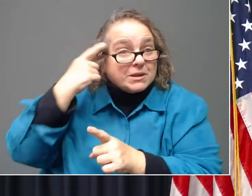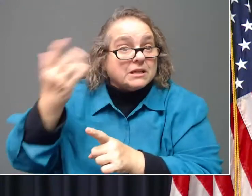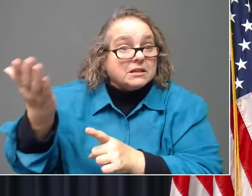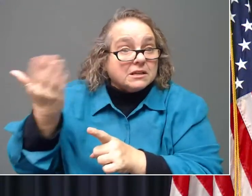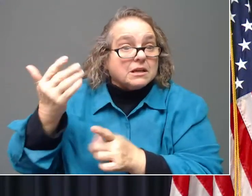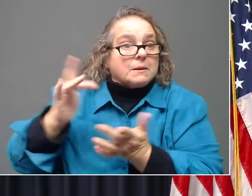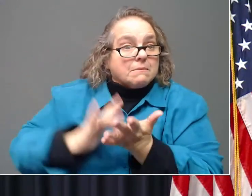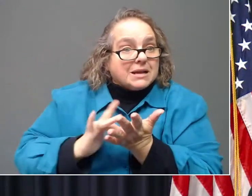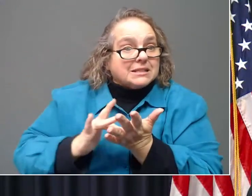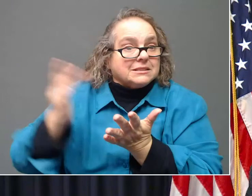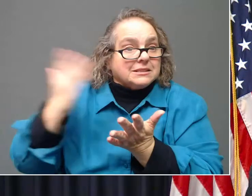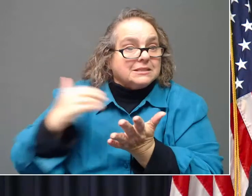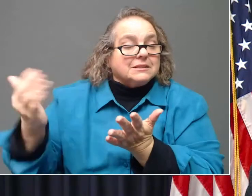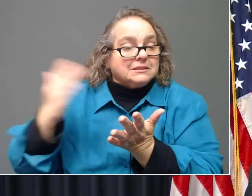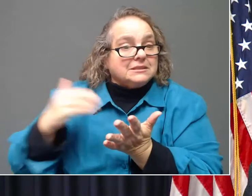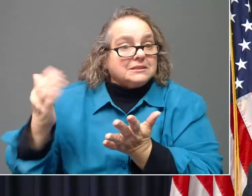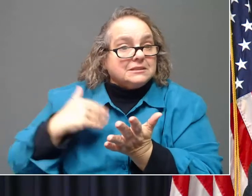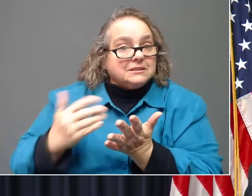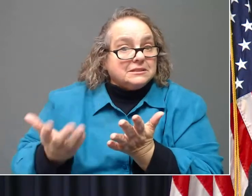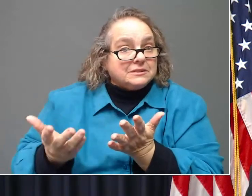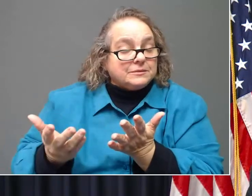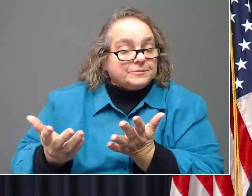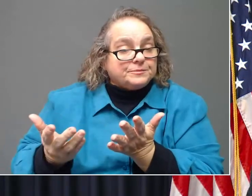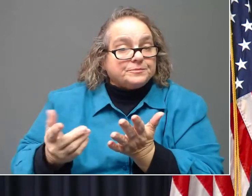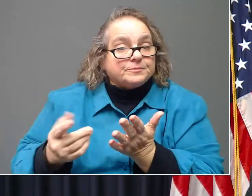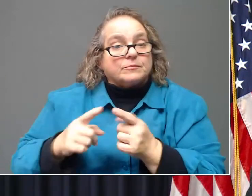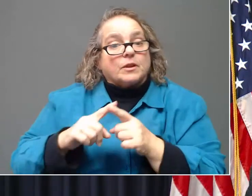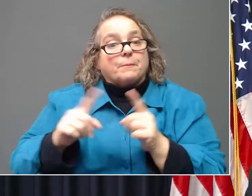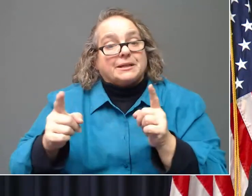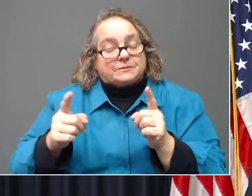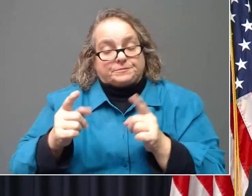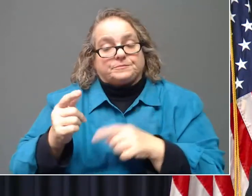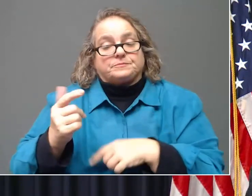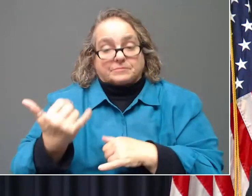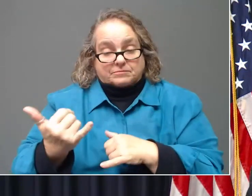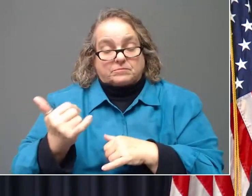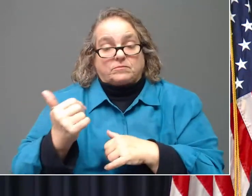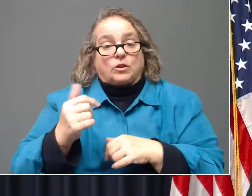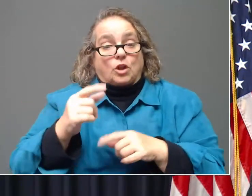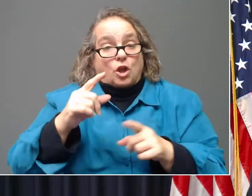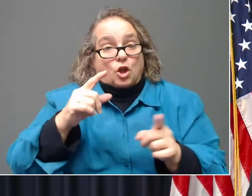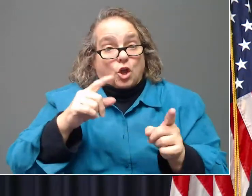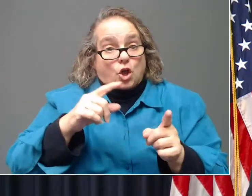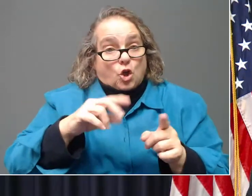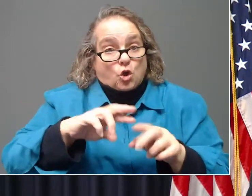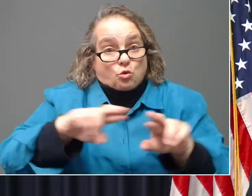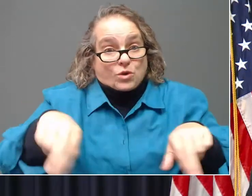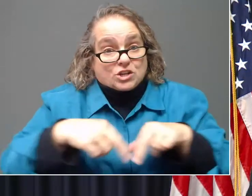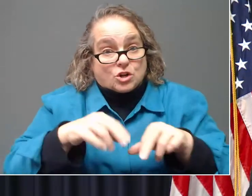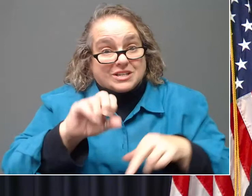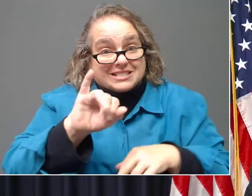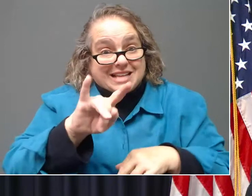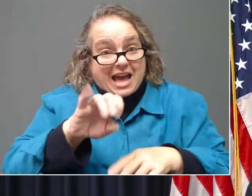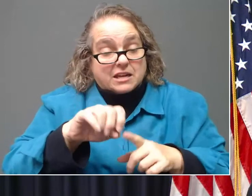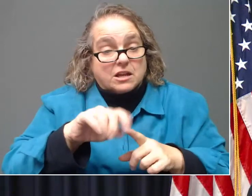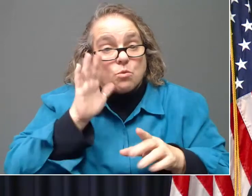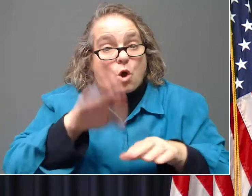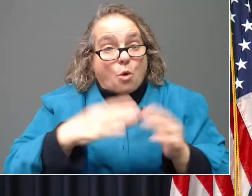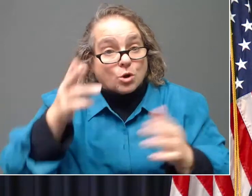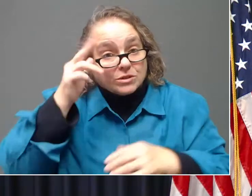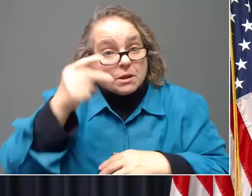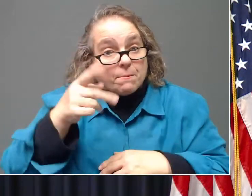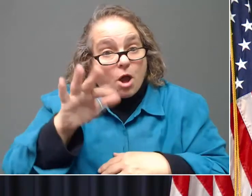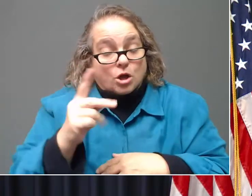site that will open Tuesday at the horse park. During the first week, Kroger will be administering up to